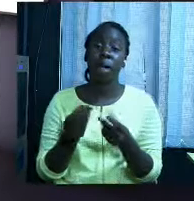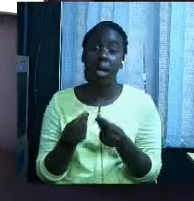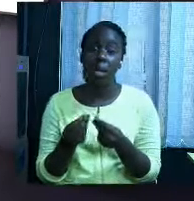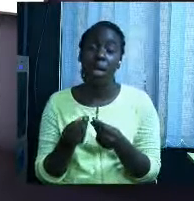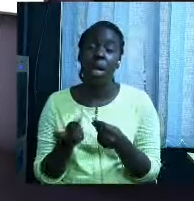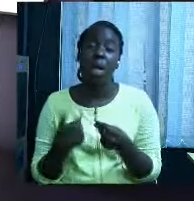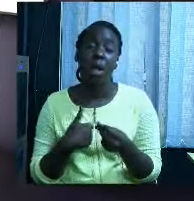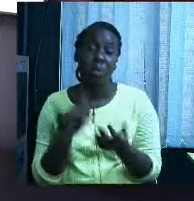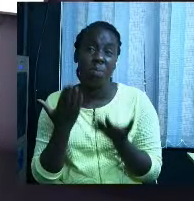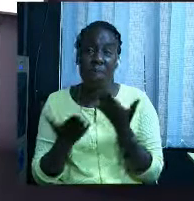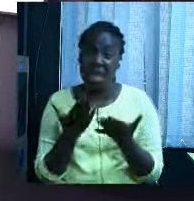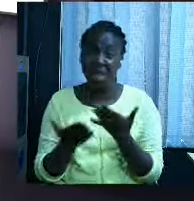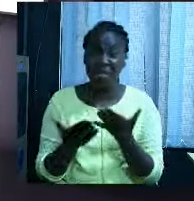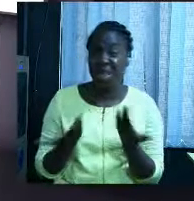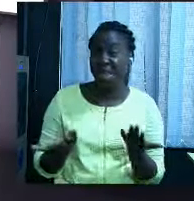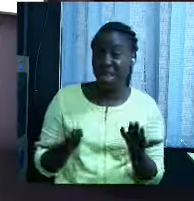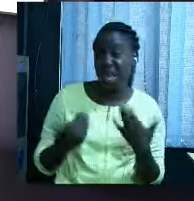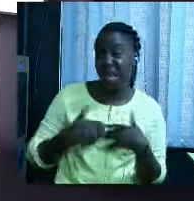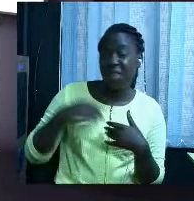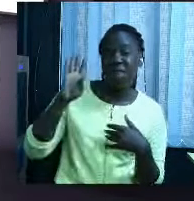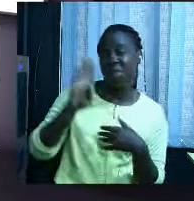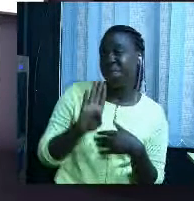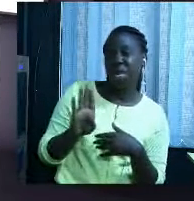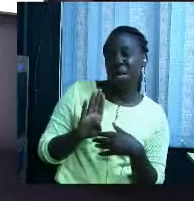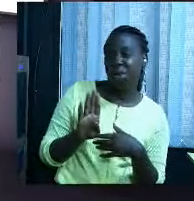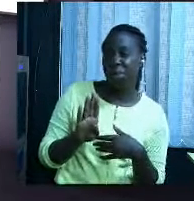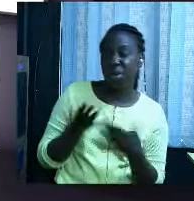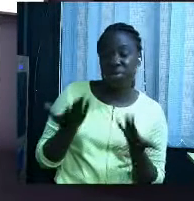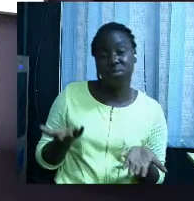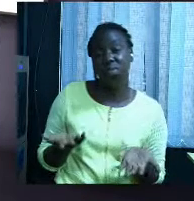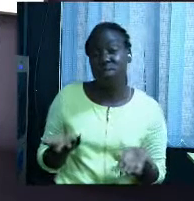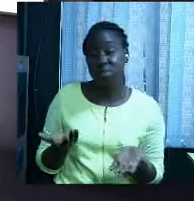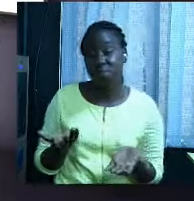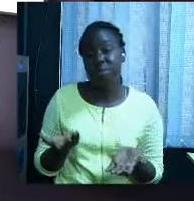now out of consultancy.